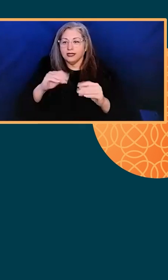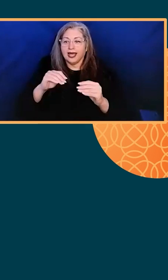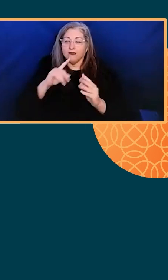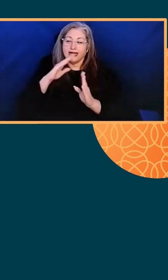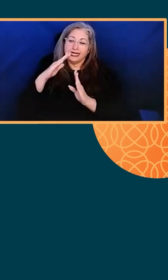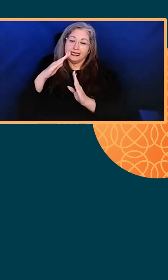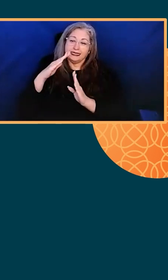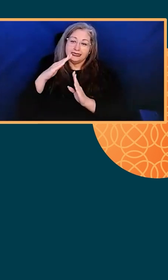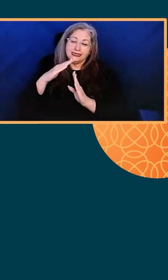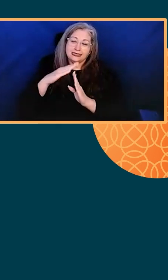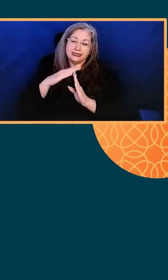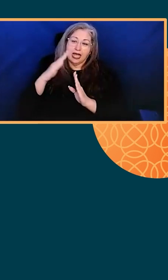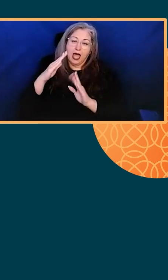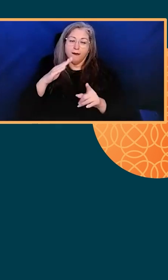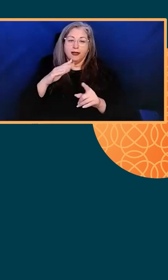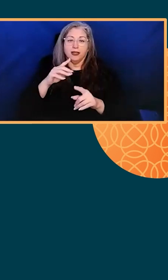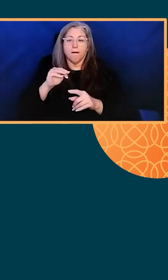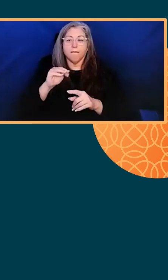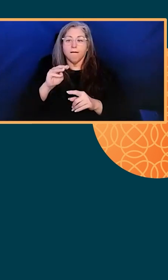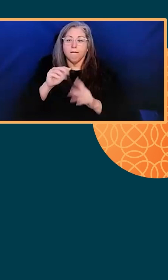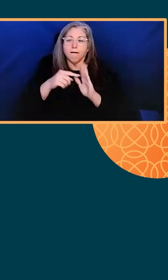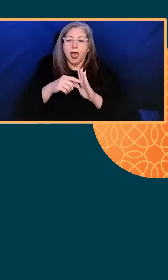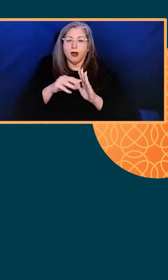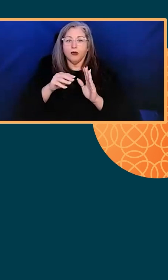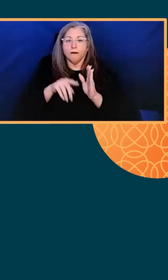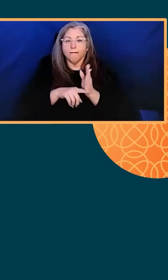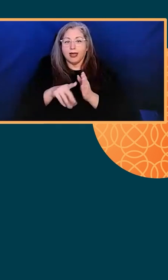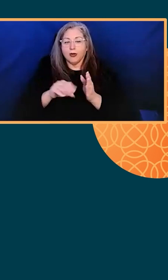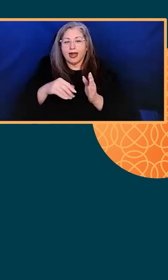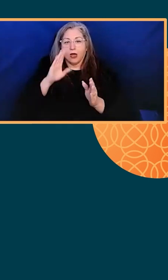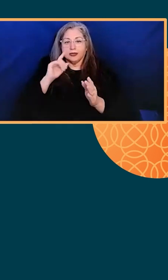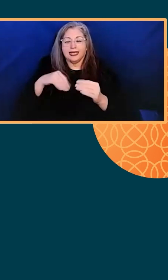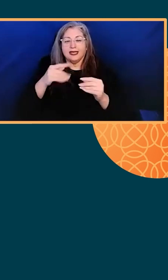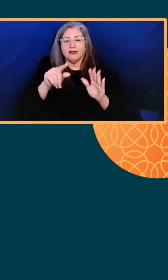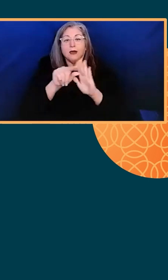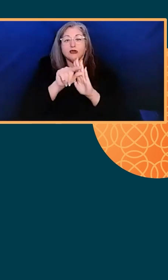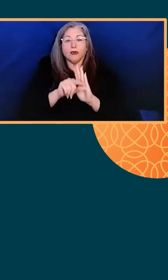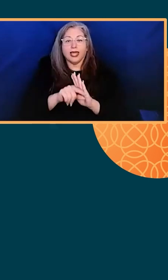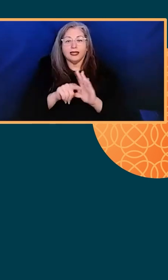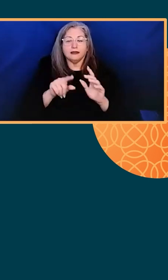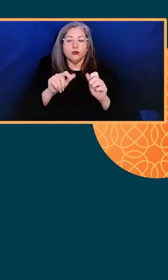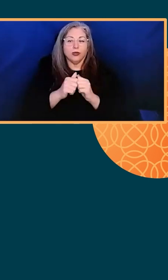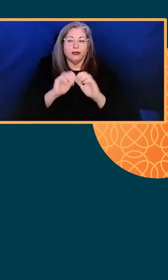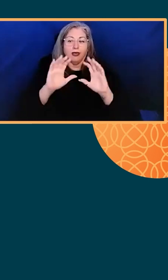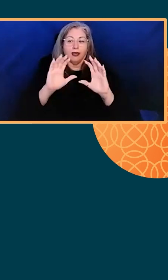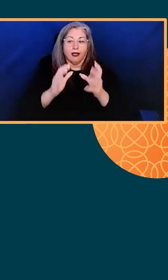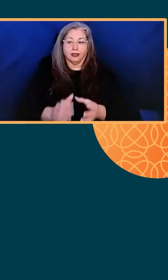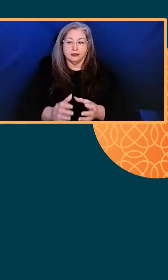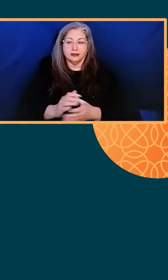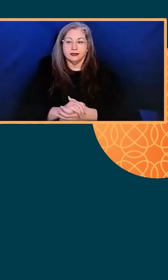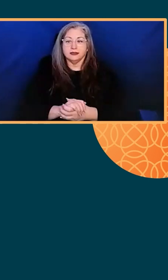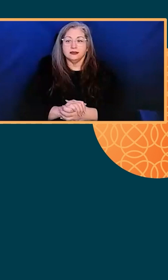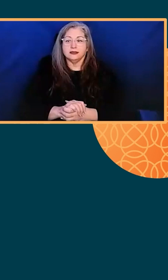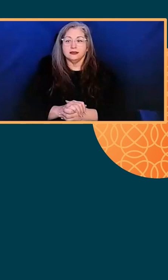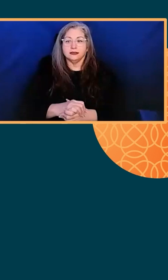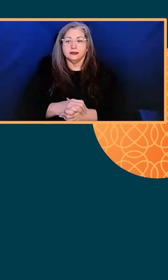top are the model minorities. And then I would also say I would grade them by class. And